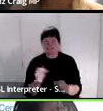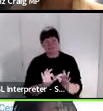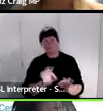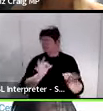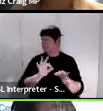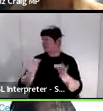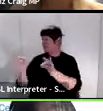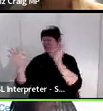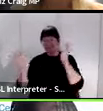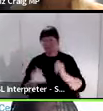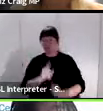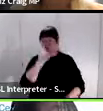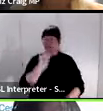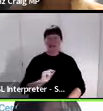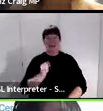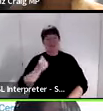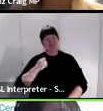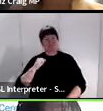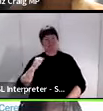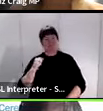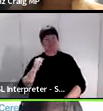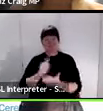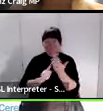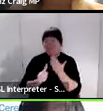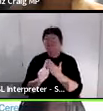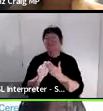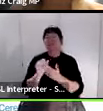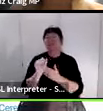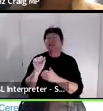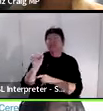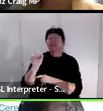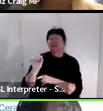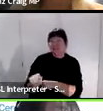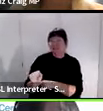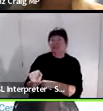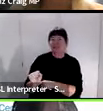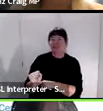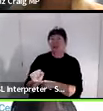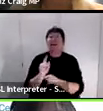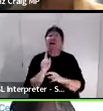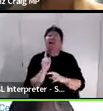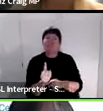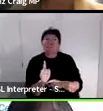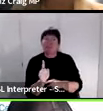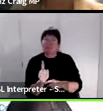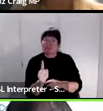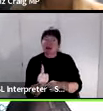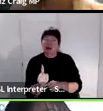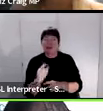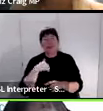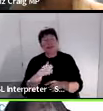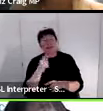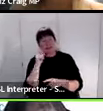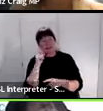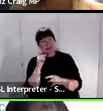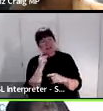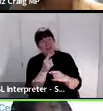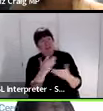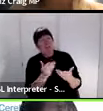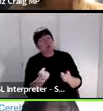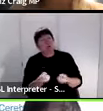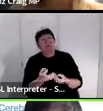can-do attitude. Yes, that can happen, but we need somebody to provide the foundation so that we don't